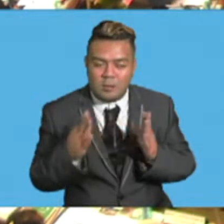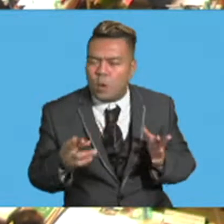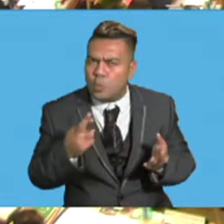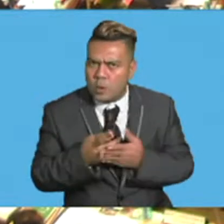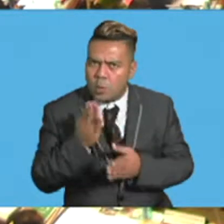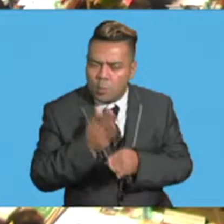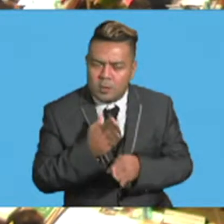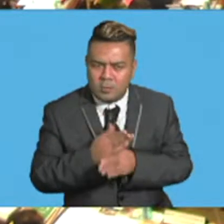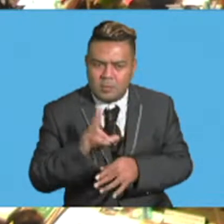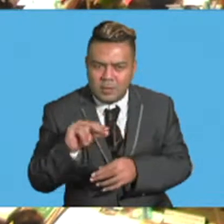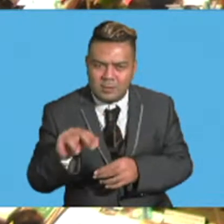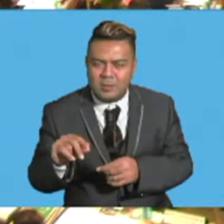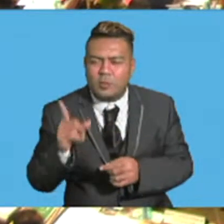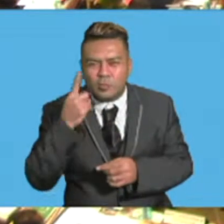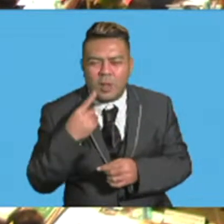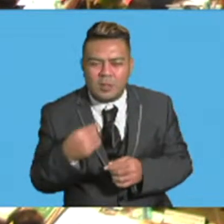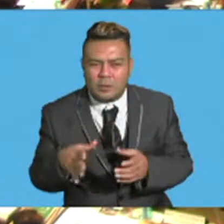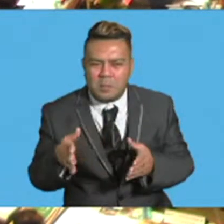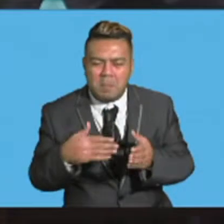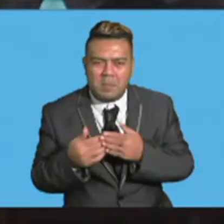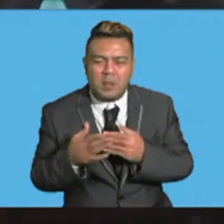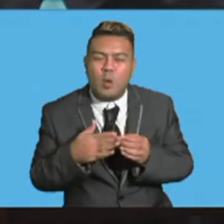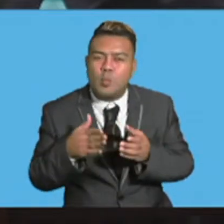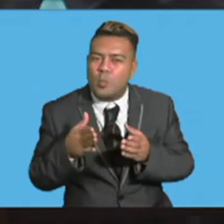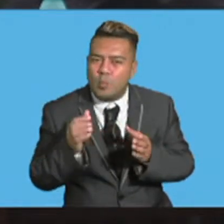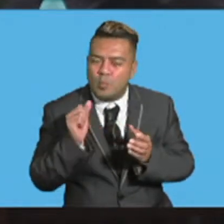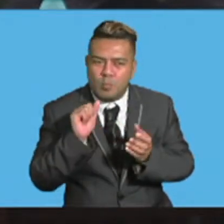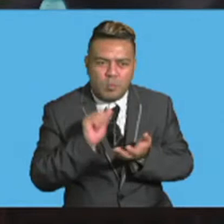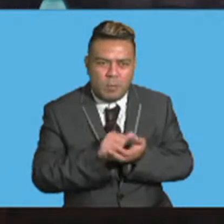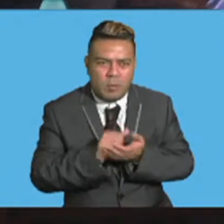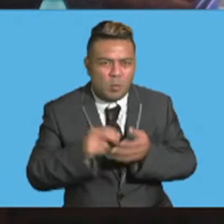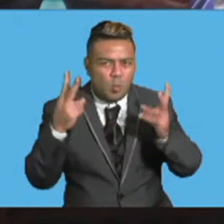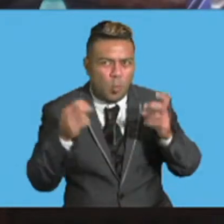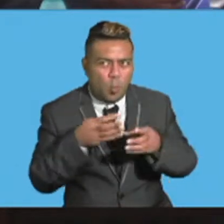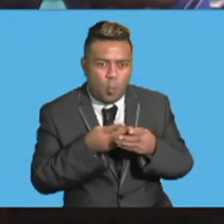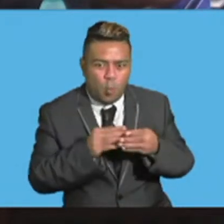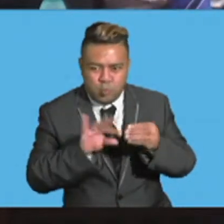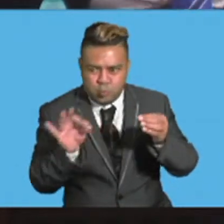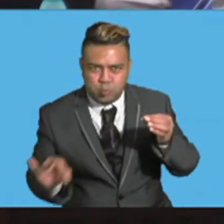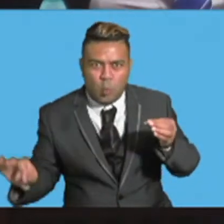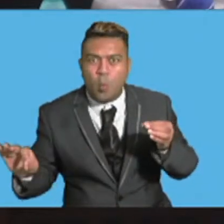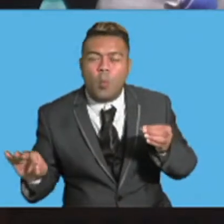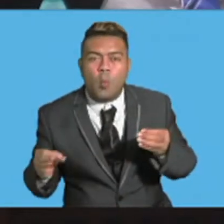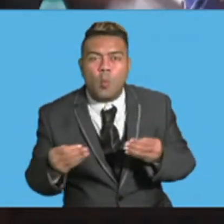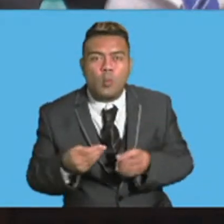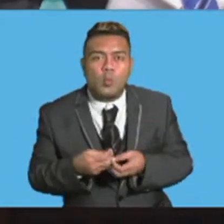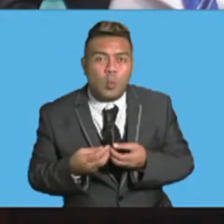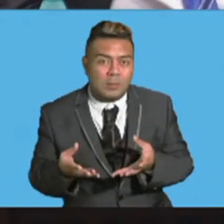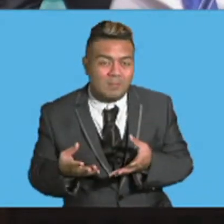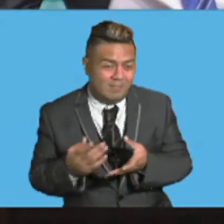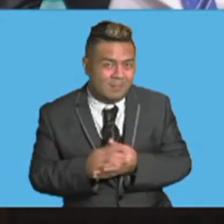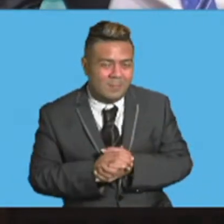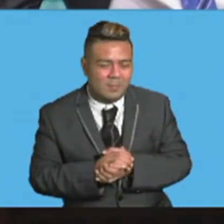made to manage solid waste in the rural areas. And the